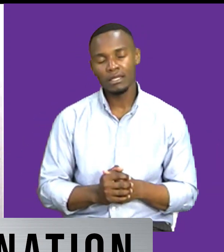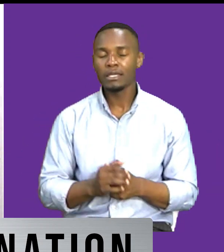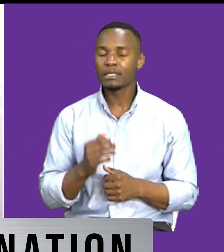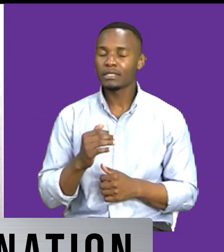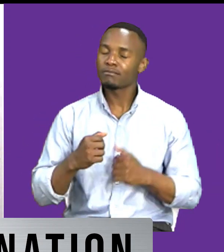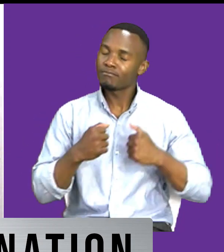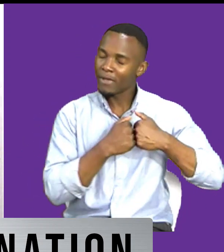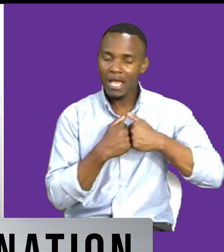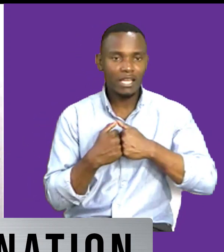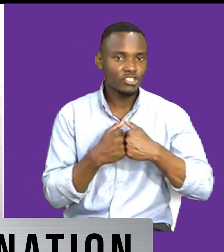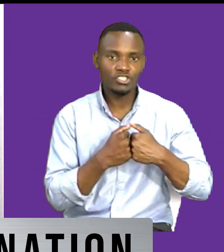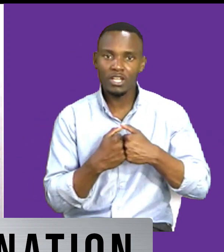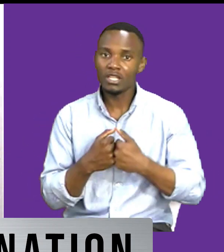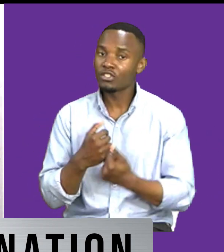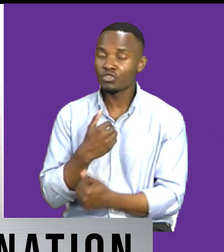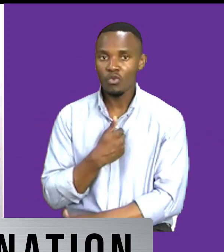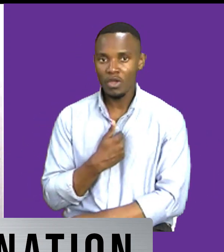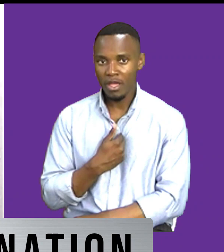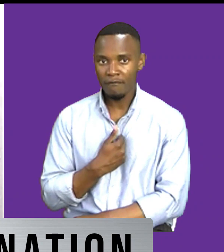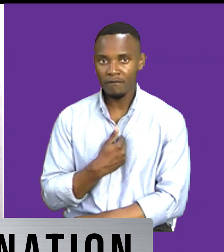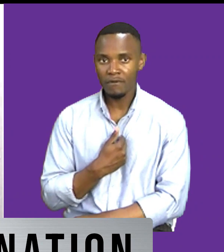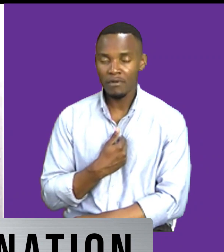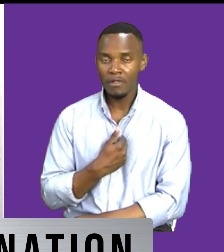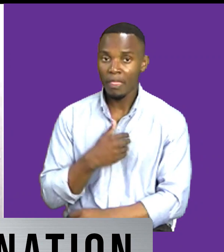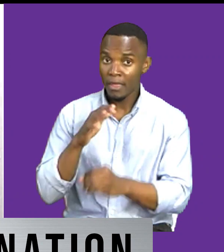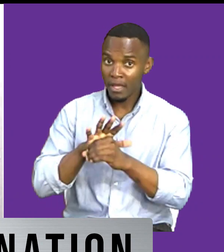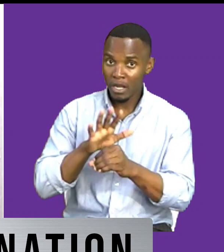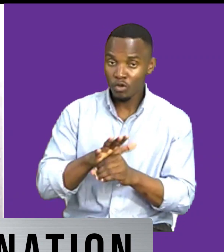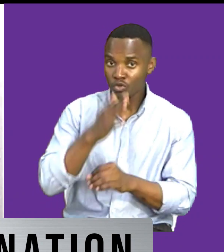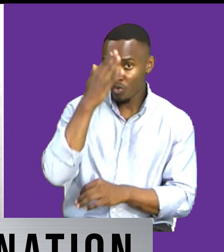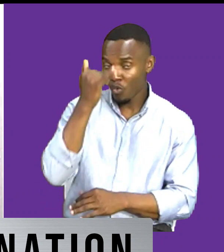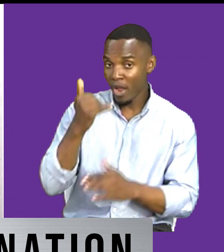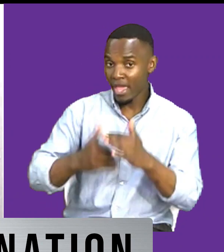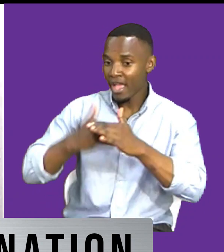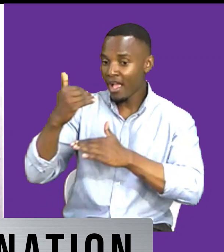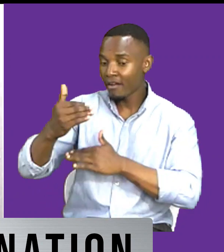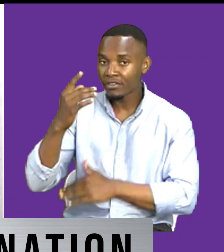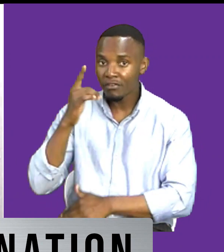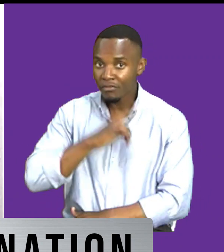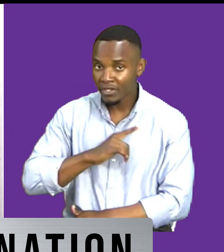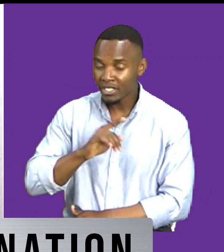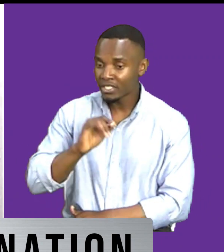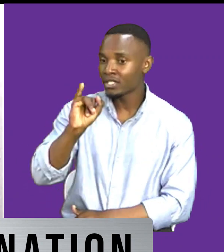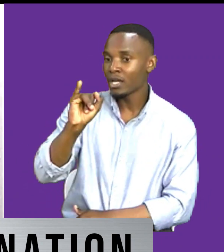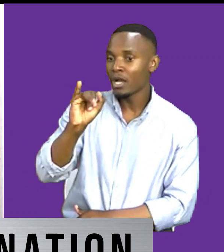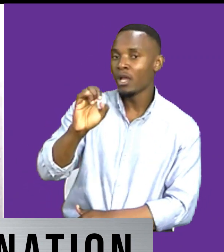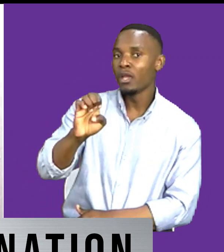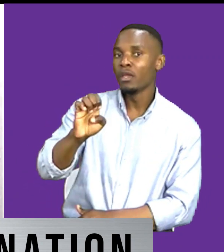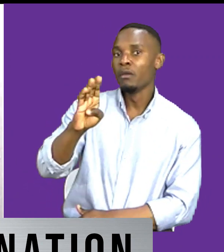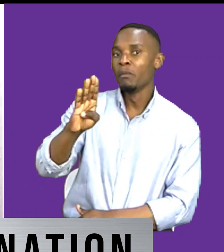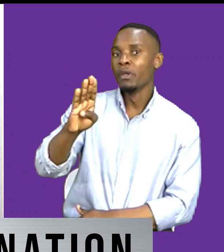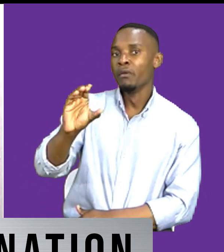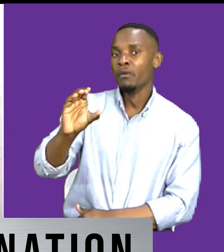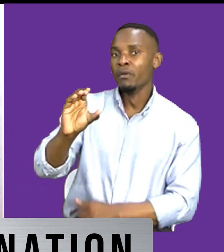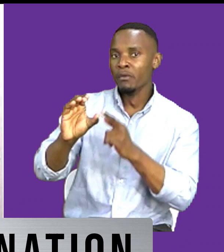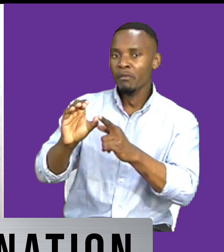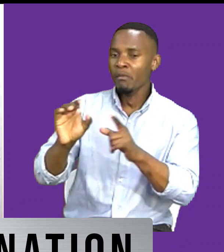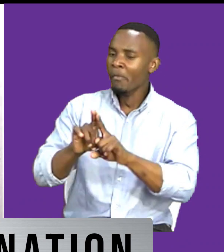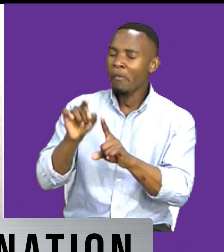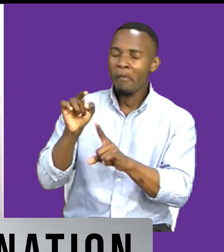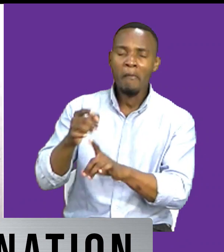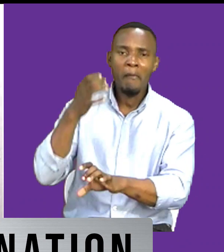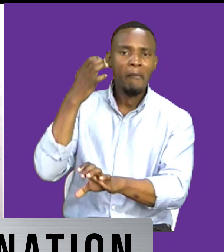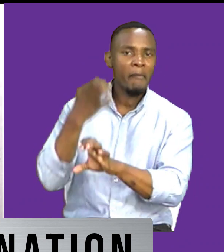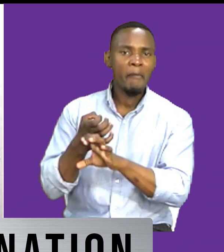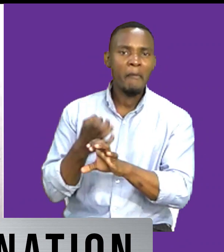go. It's basically a minefield to go there, because after you've gone through IBC, which is also a dynamite. You remember